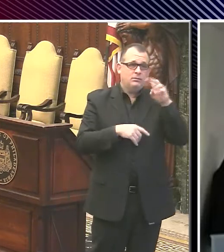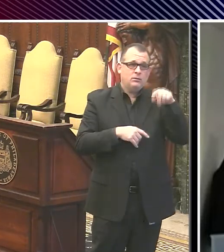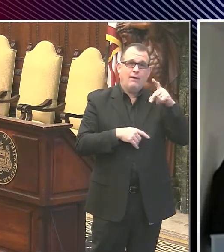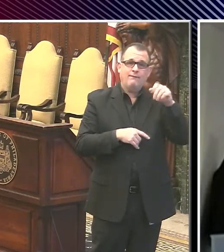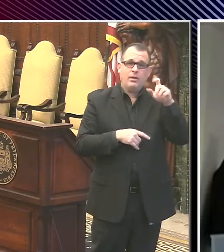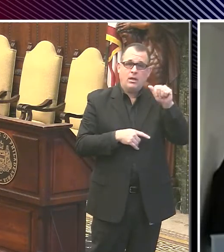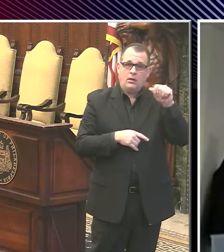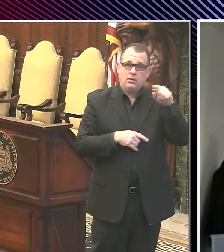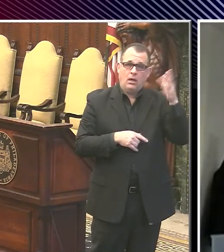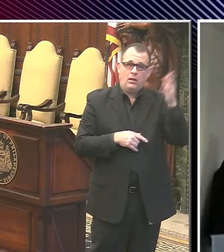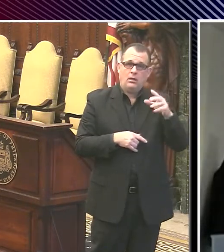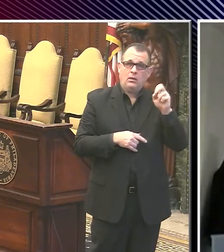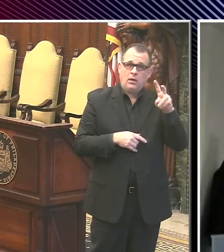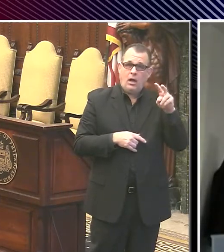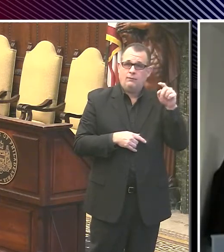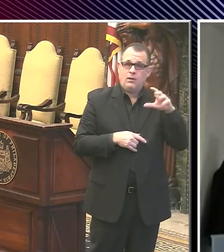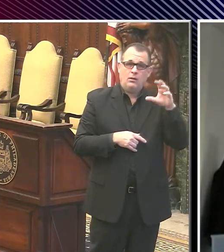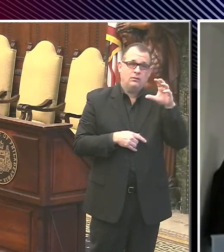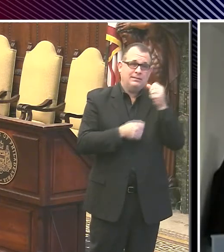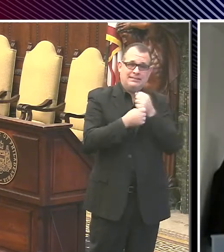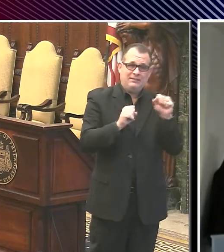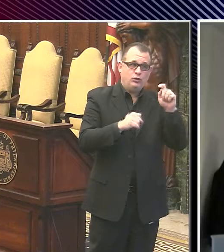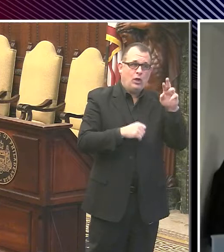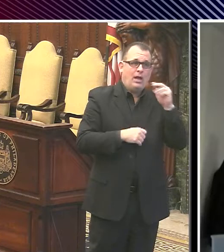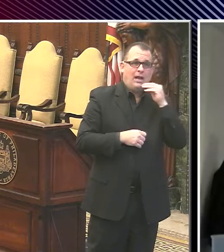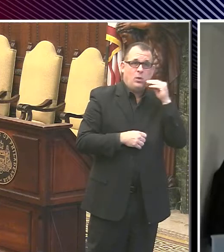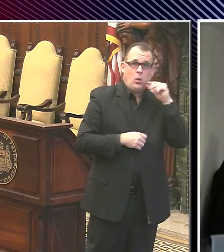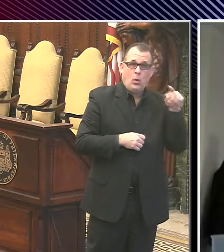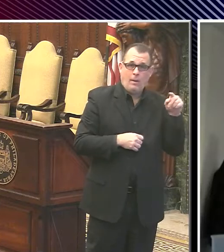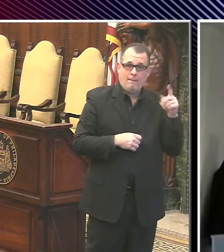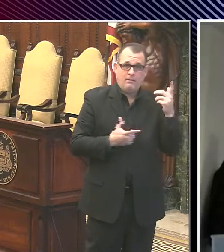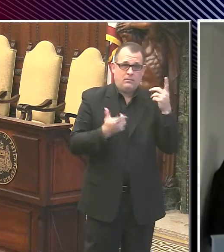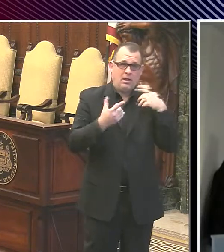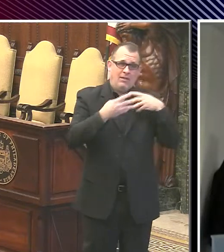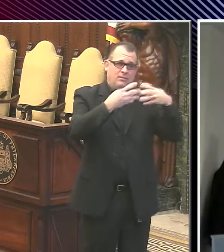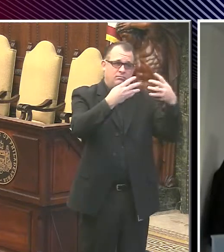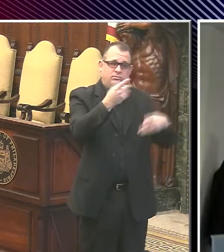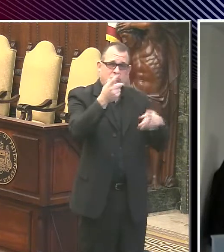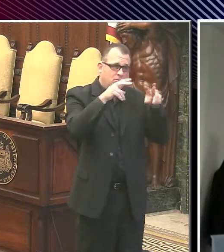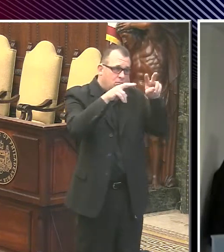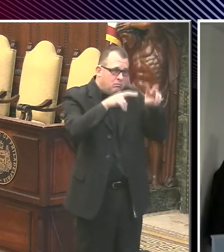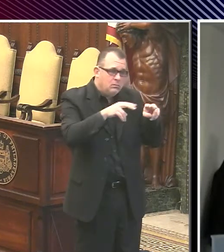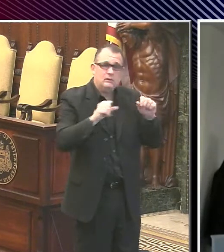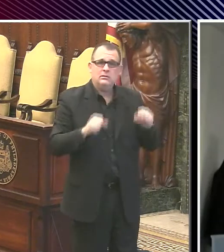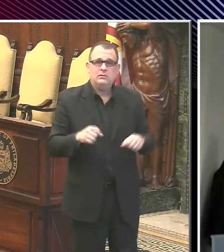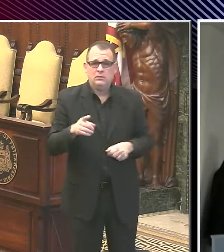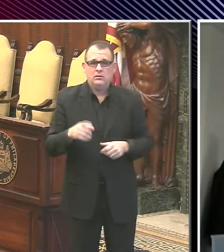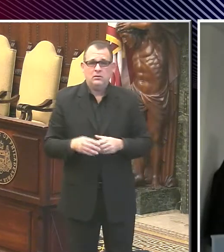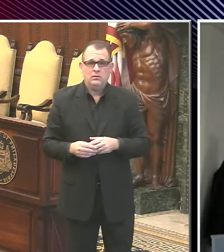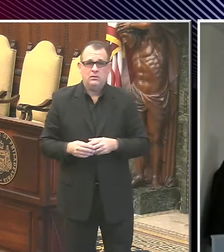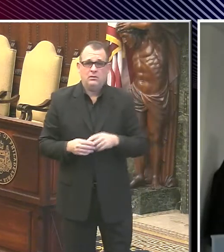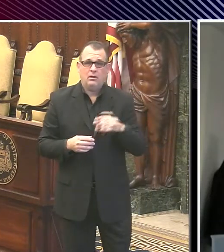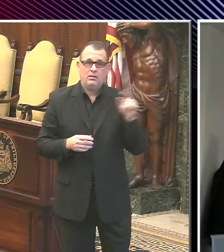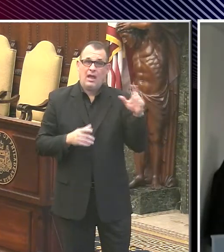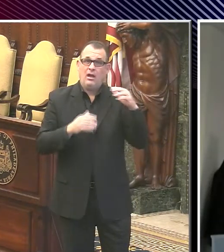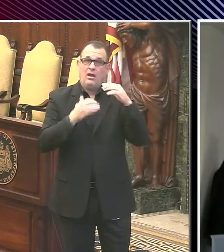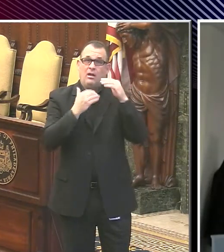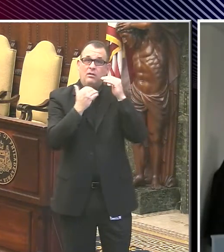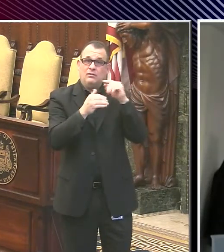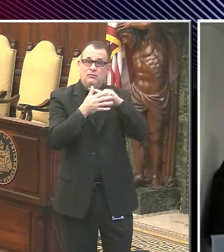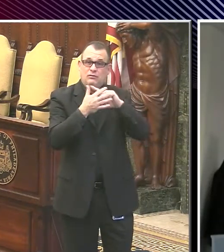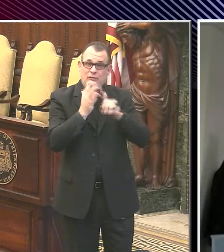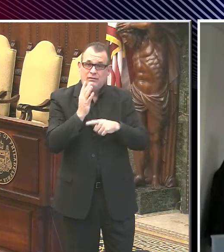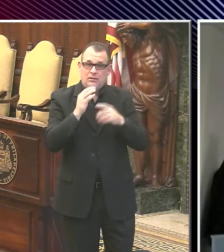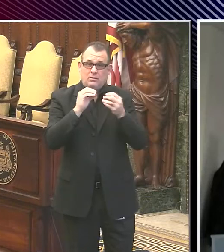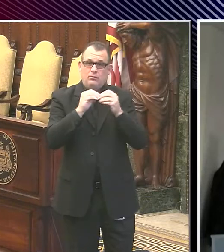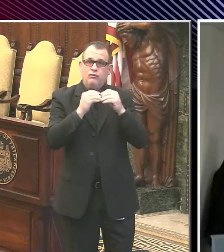www.phila.gov/saferathome. I believe these restrictions prevented the increase that we saw last week from being even worse. So we're asking everyone to take